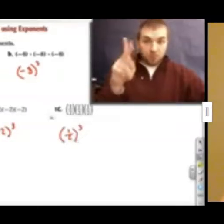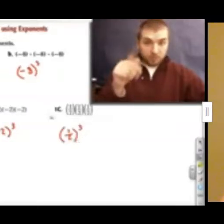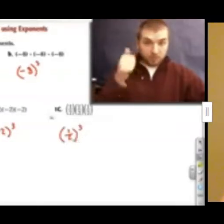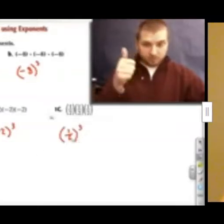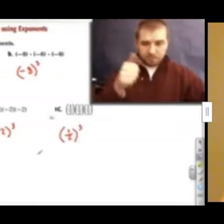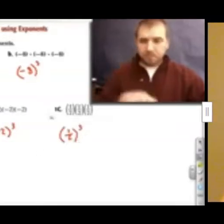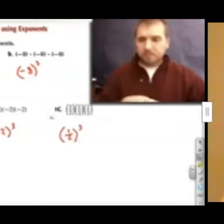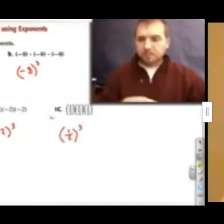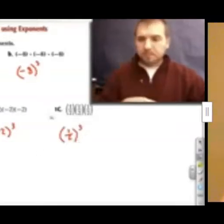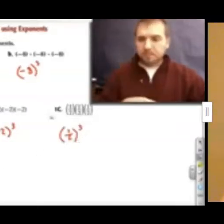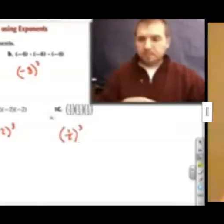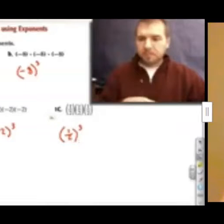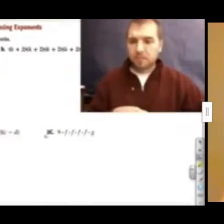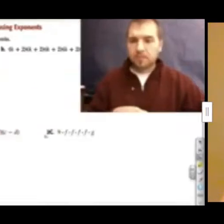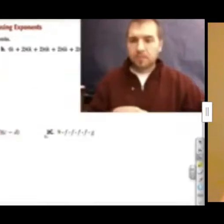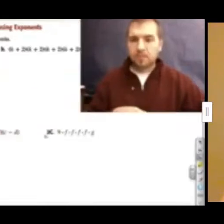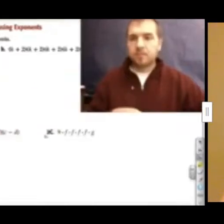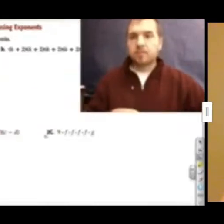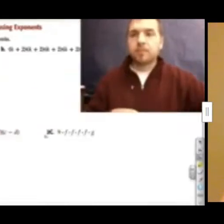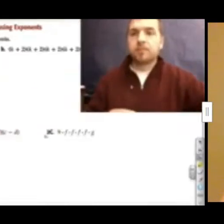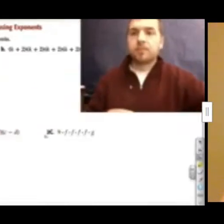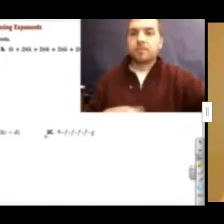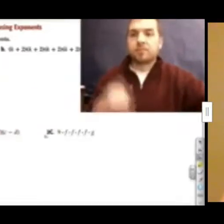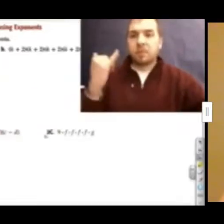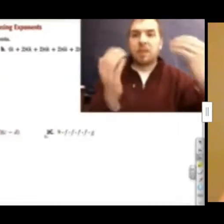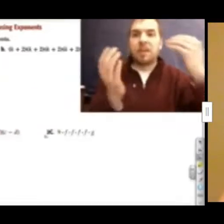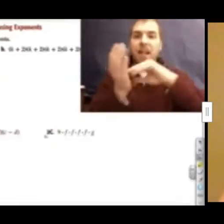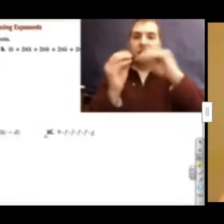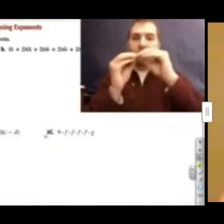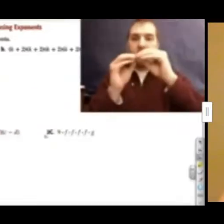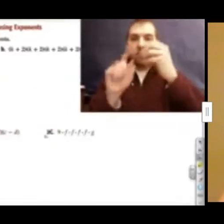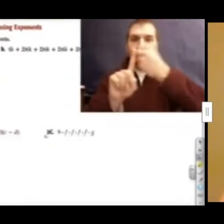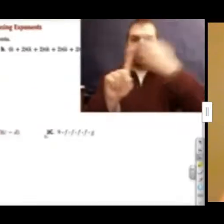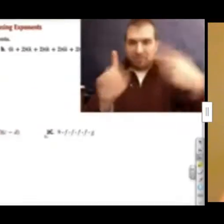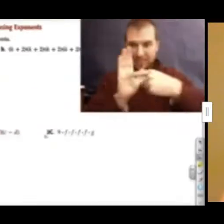to the 3rd power. Okay, let's move on.